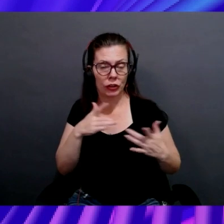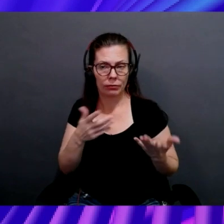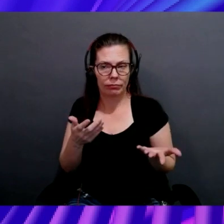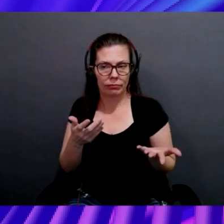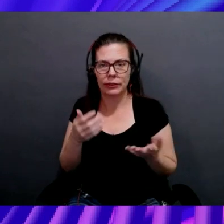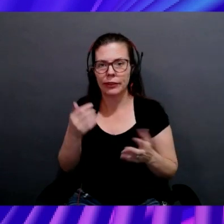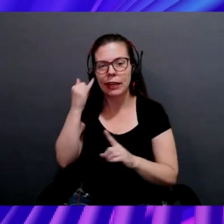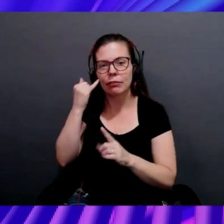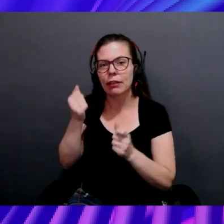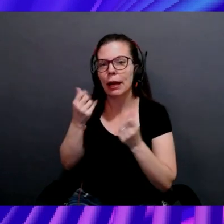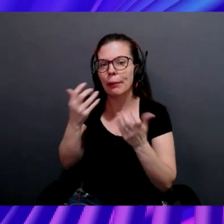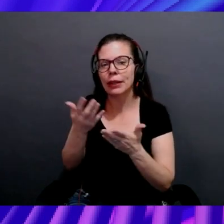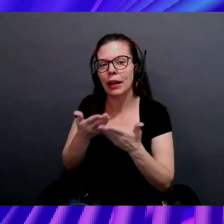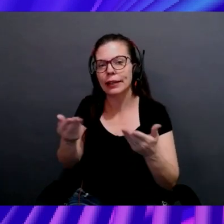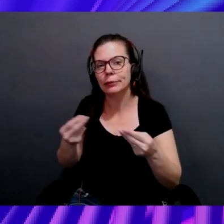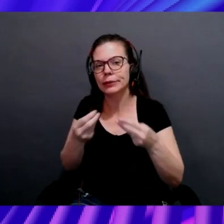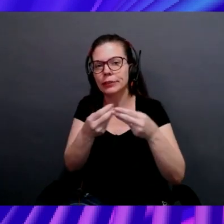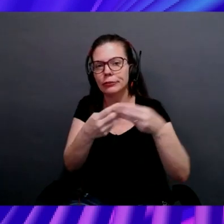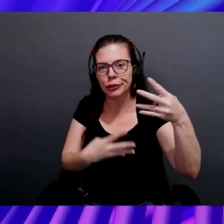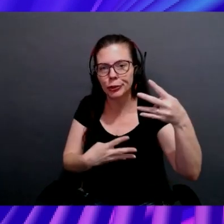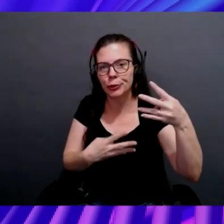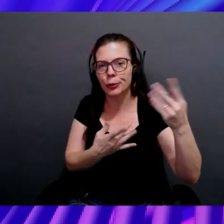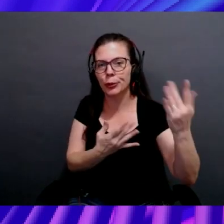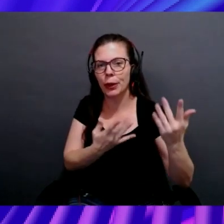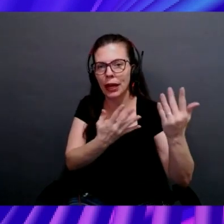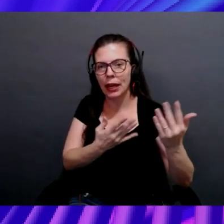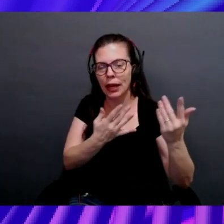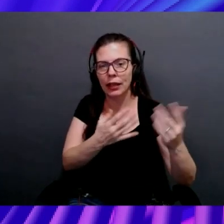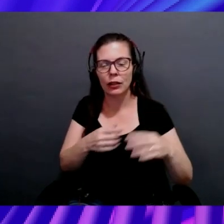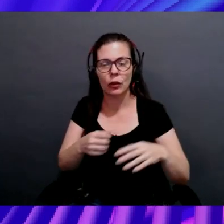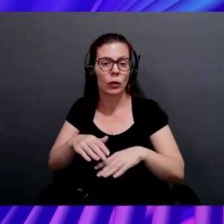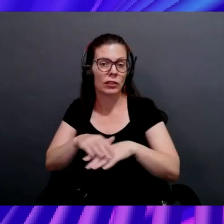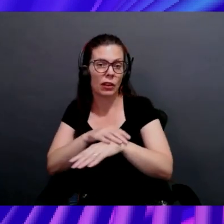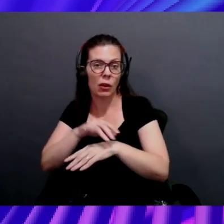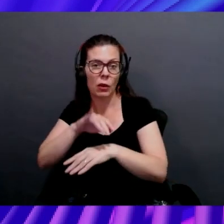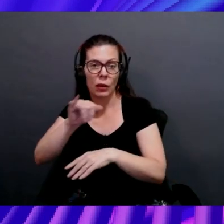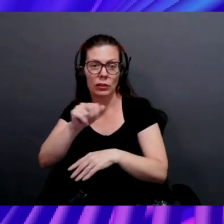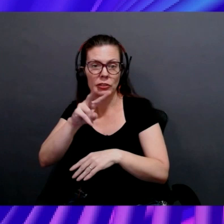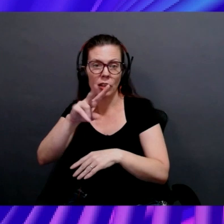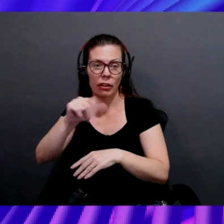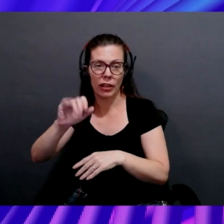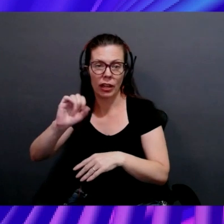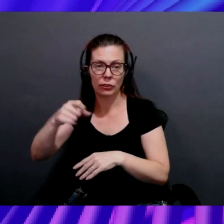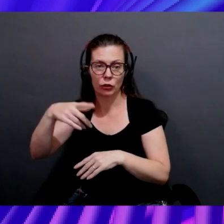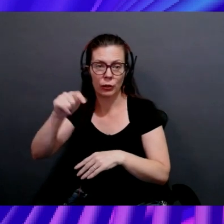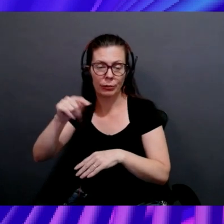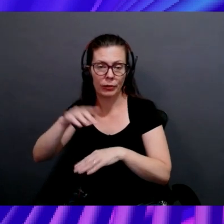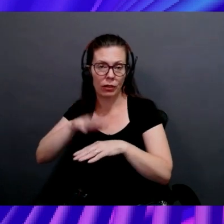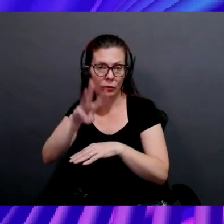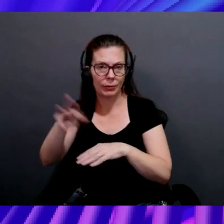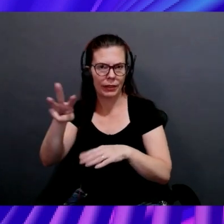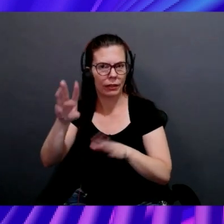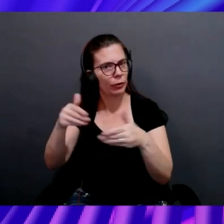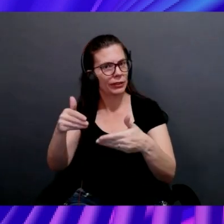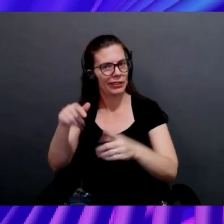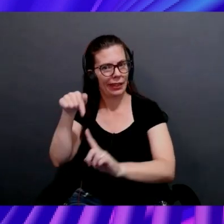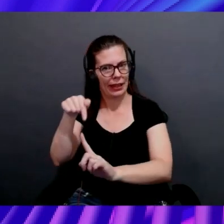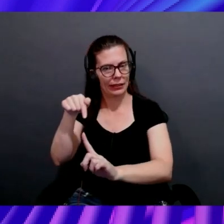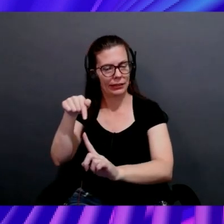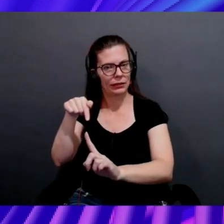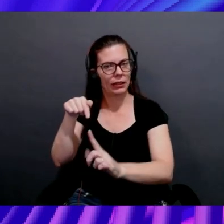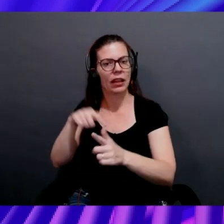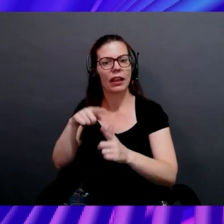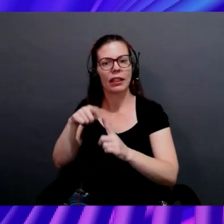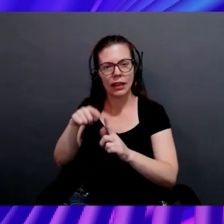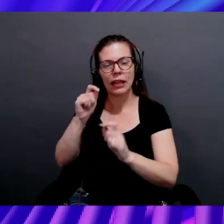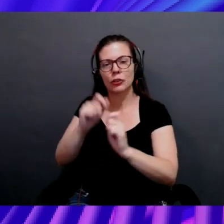items are in a queue, or even like slow JavaScript on a web page, focus on those components and then build your view out